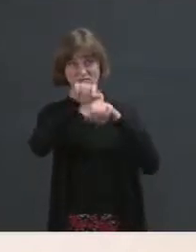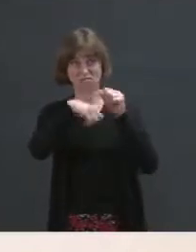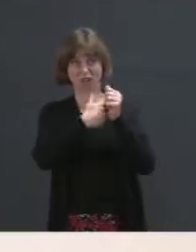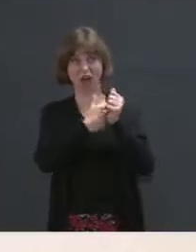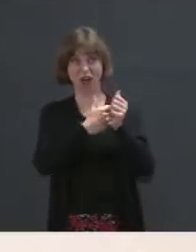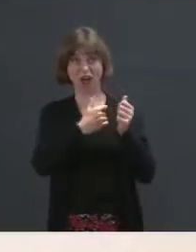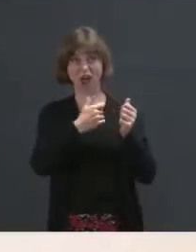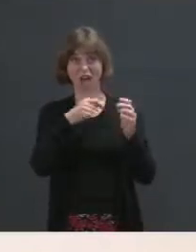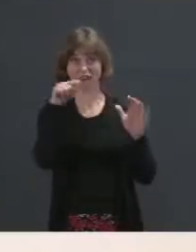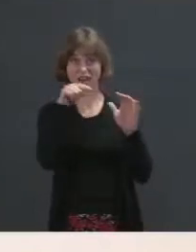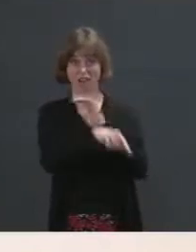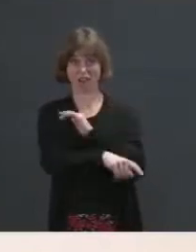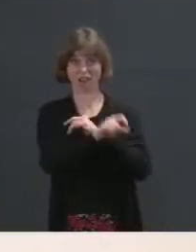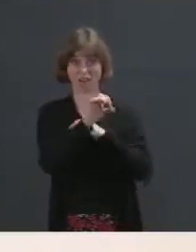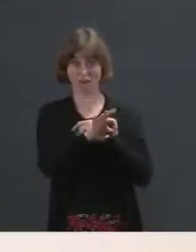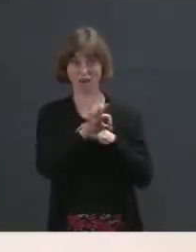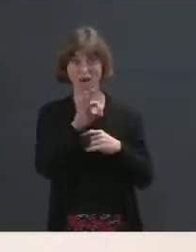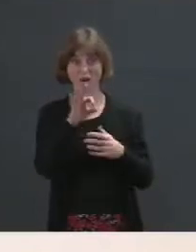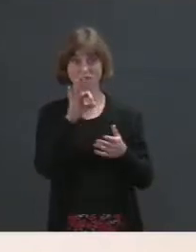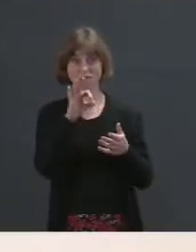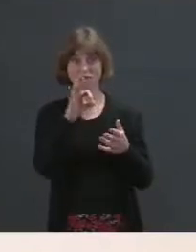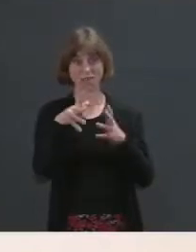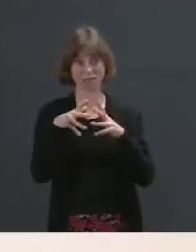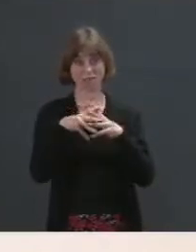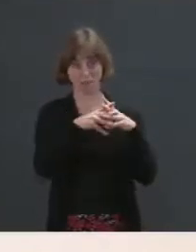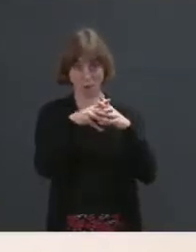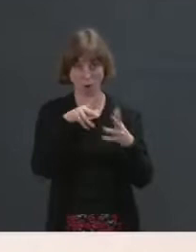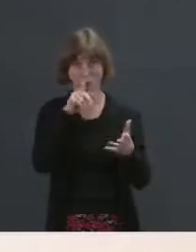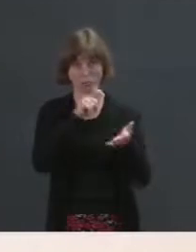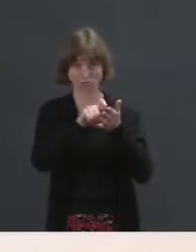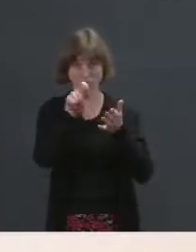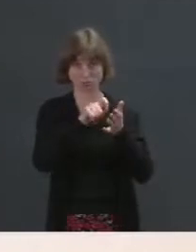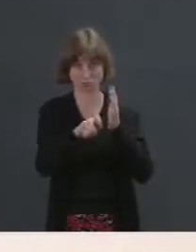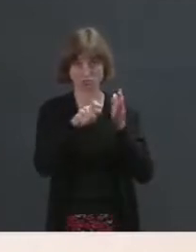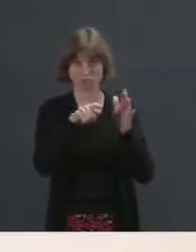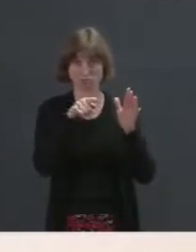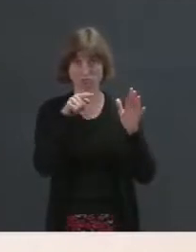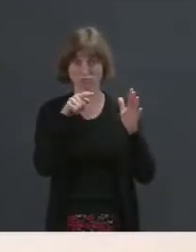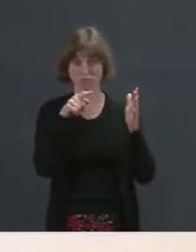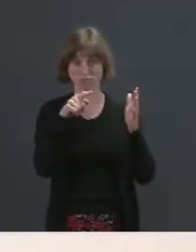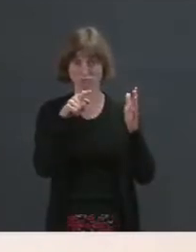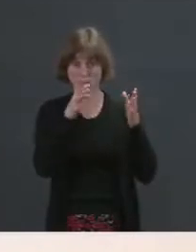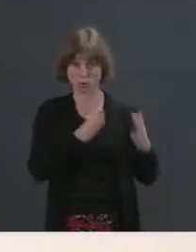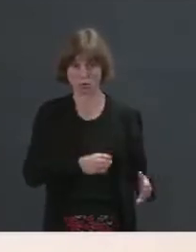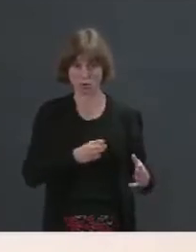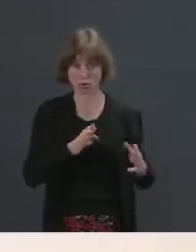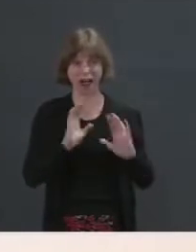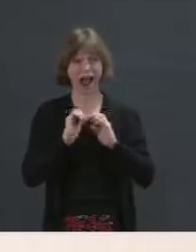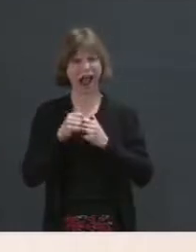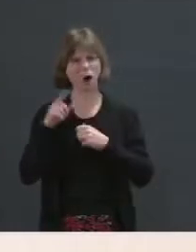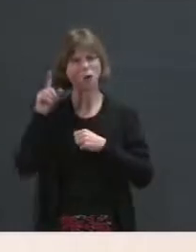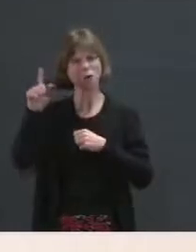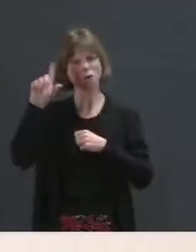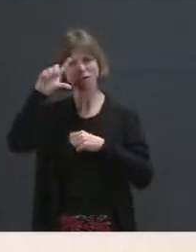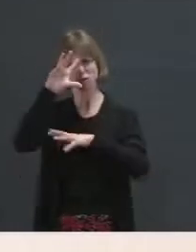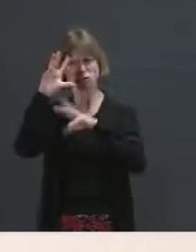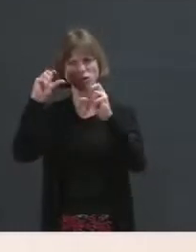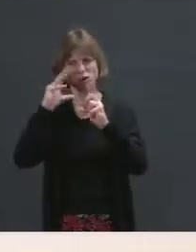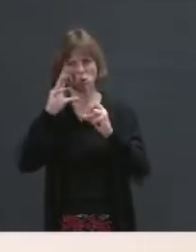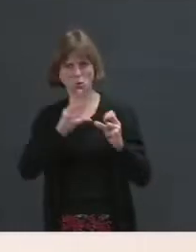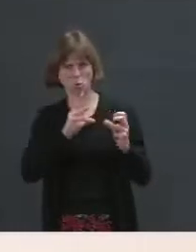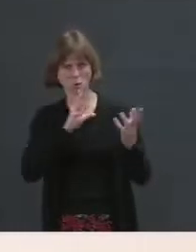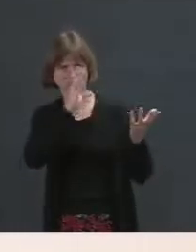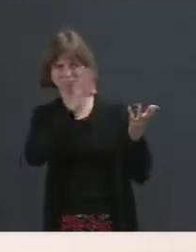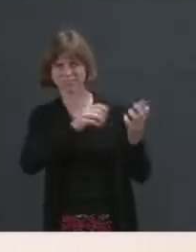of Jamal Khashoggi, how can this administration continue to deal with him? And in what way do you intend to? Well, I think we'll wait for